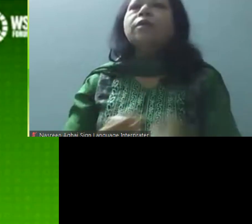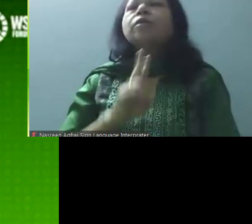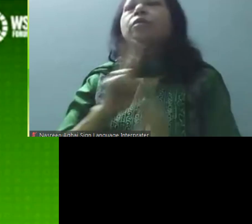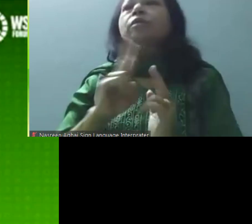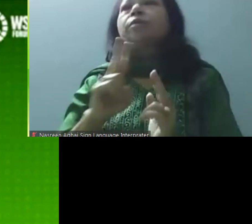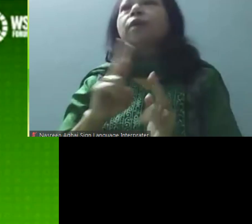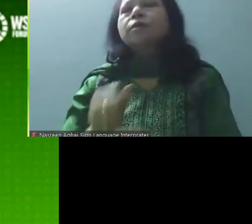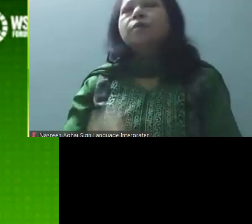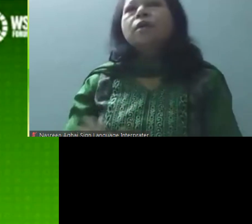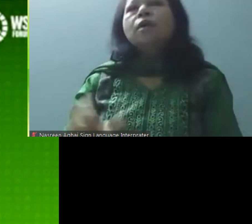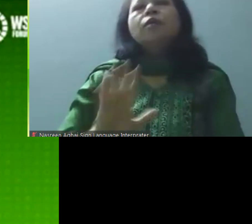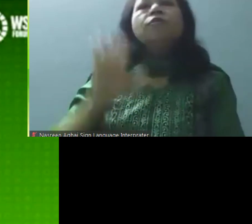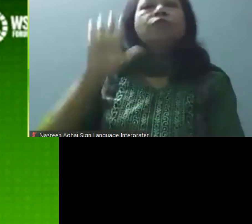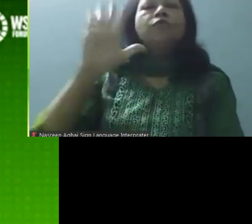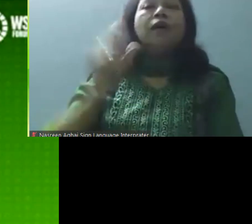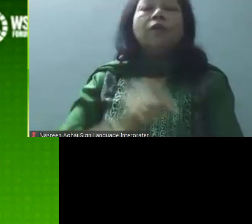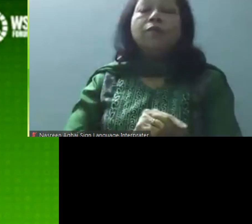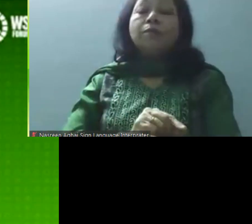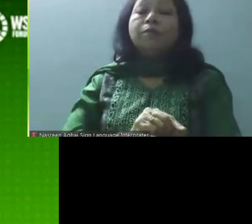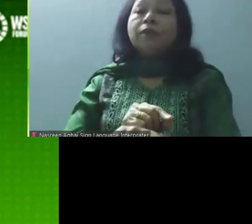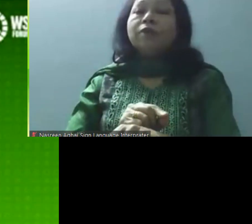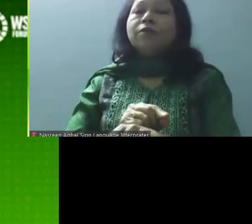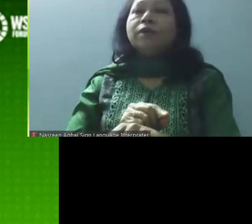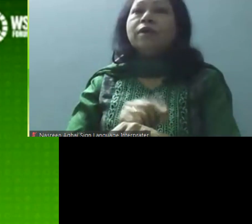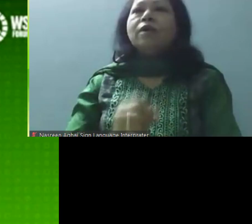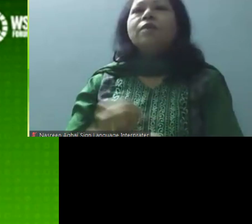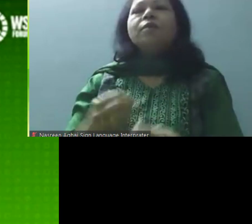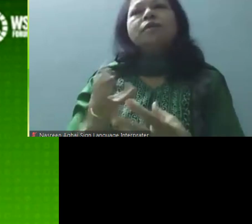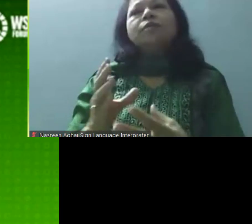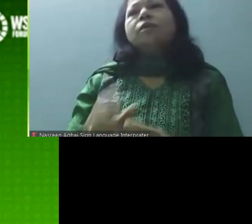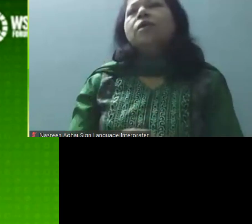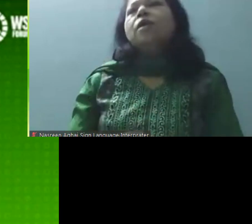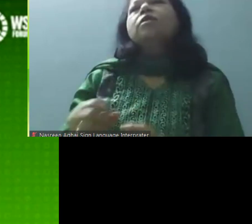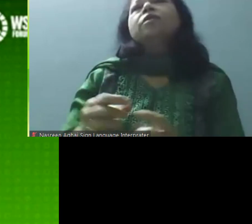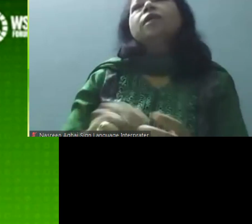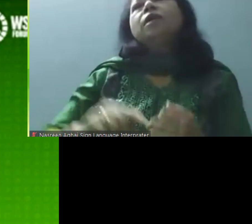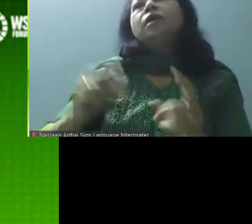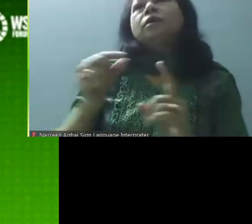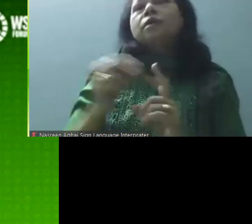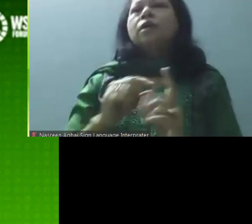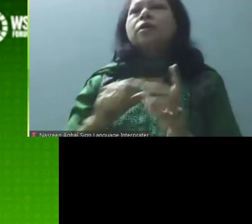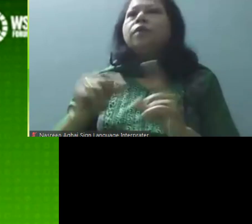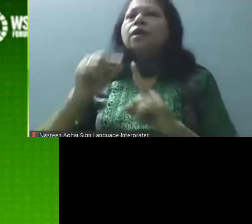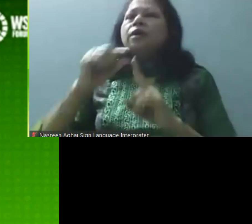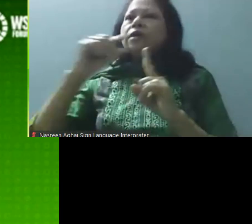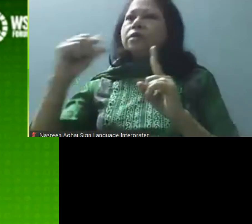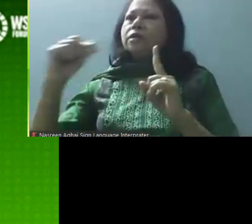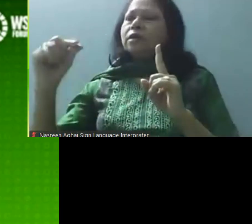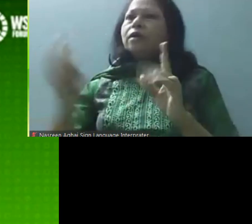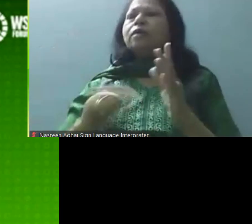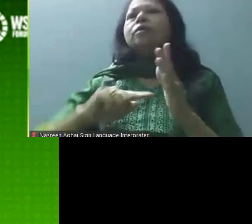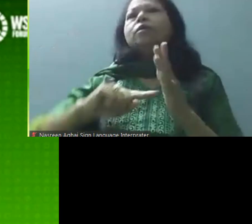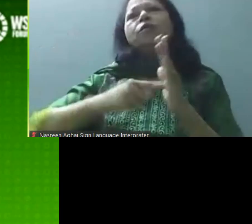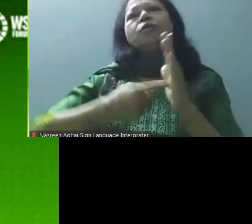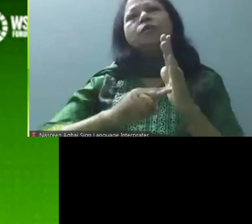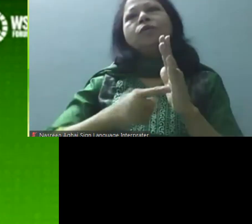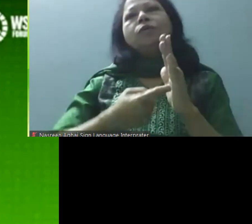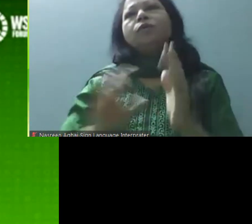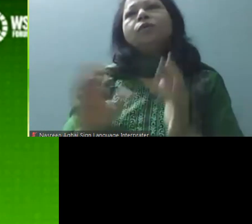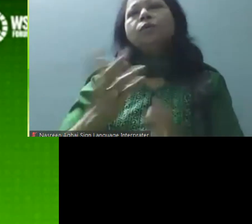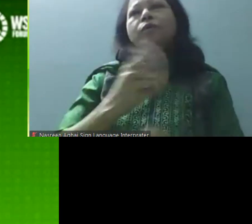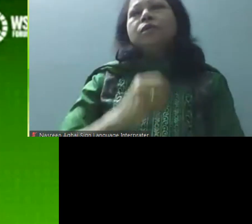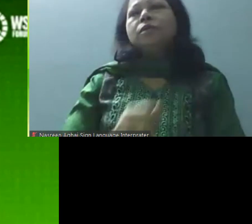of my 5 minutes is developing free digital tools for all to counter accessibility challenges. So the